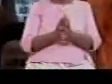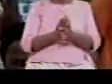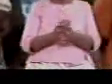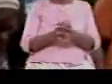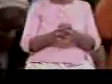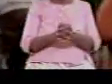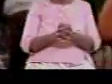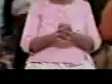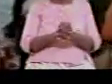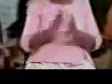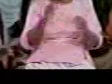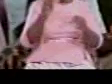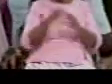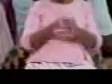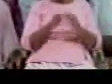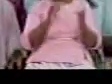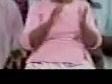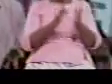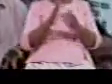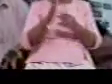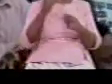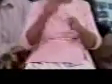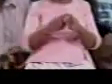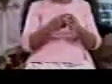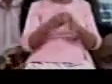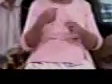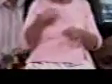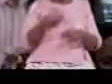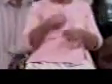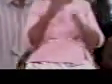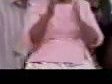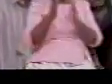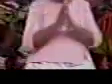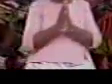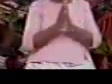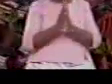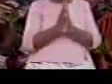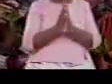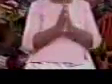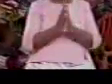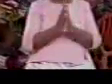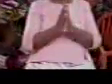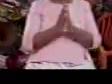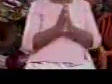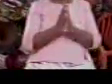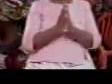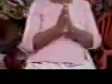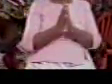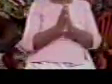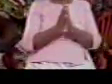In Jesus' name, we pray.